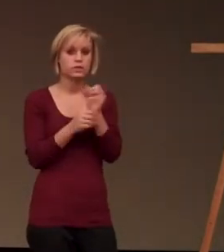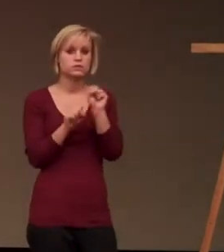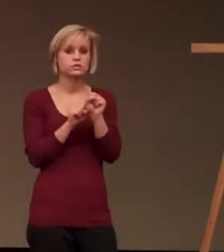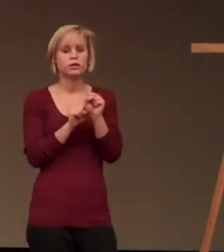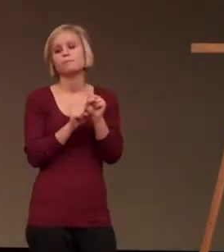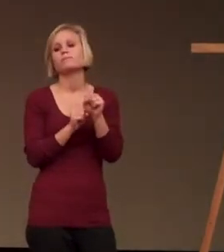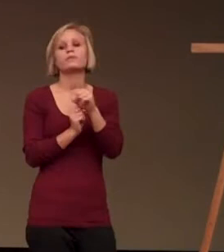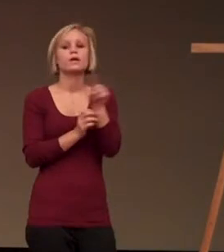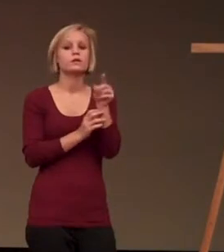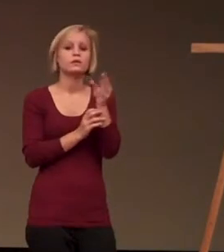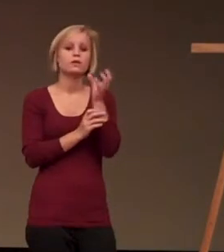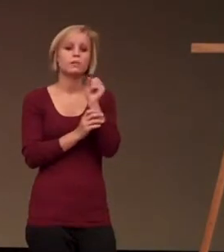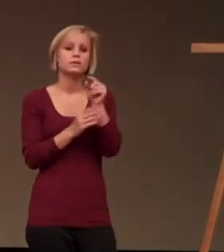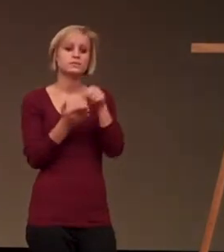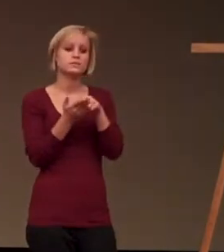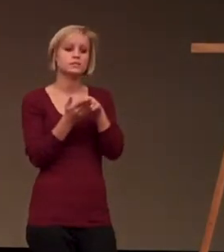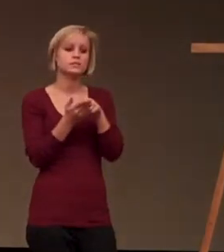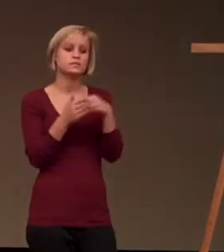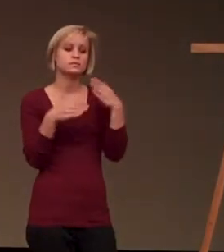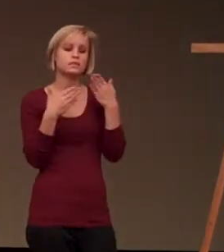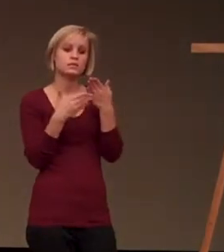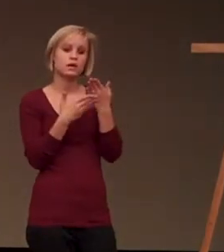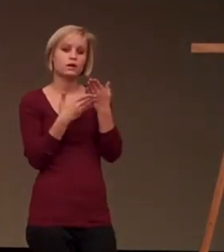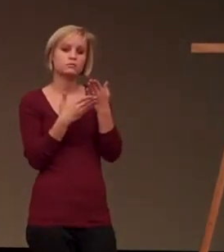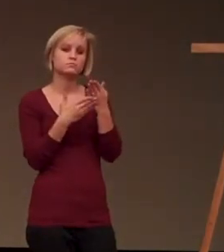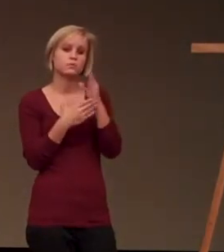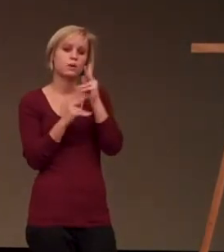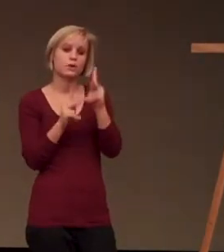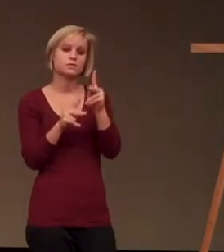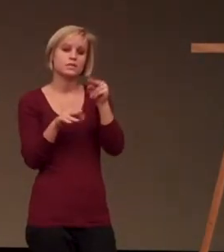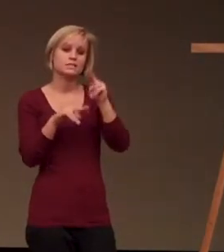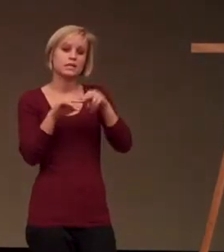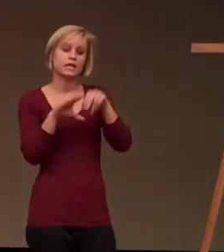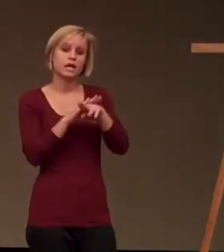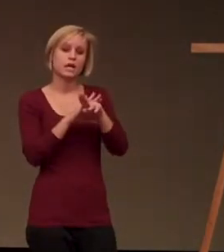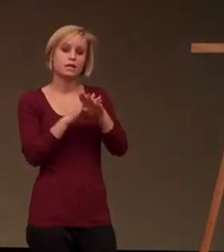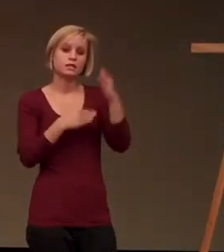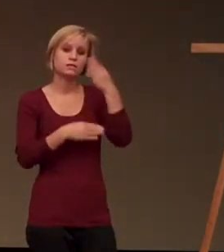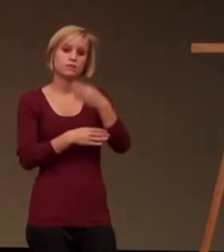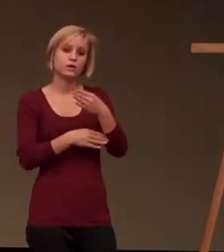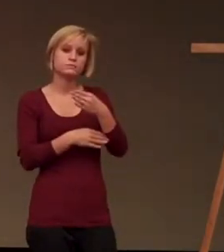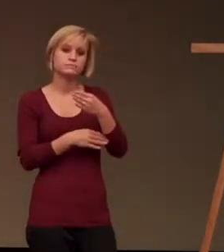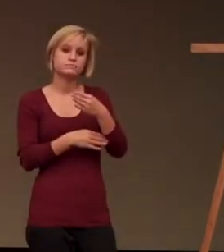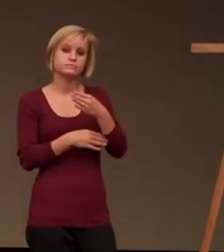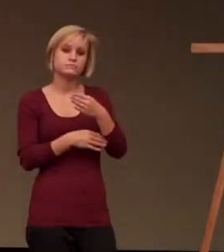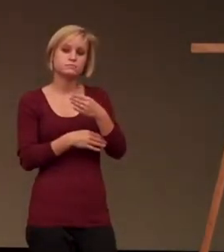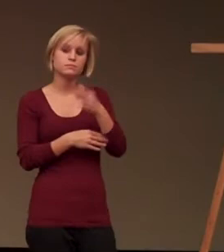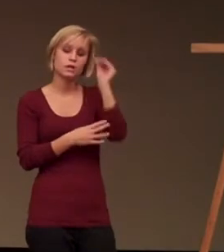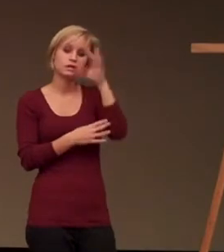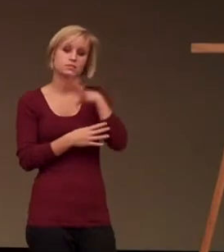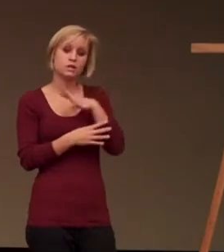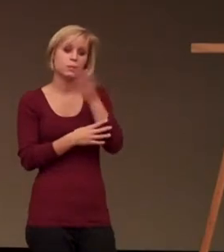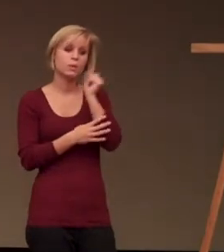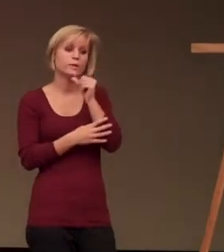So there was this young person sitting in the front, and gentlemen, it was not one of us.